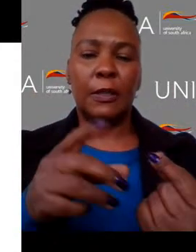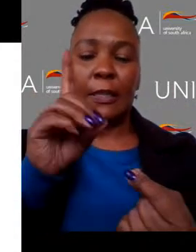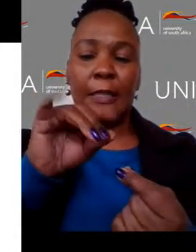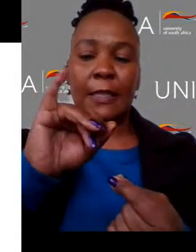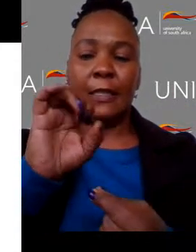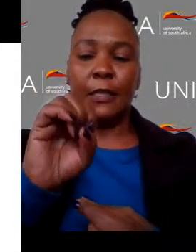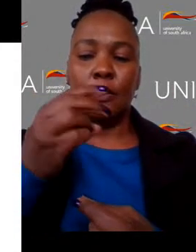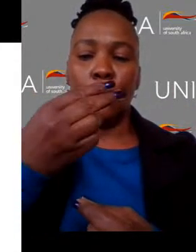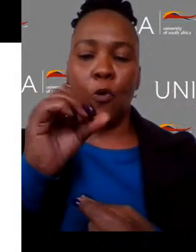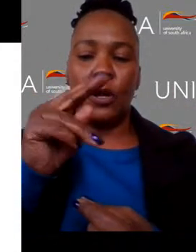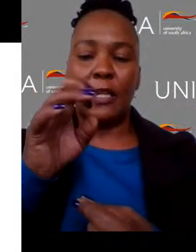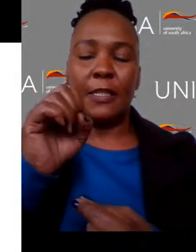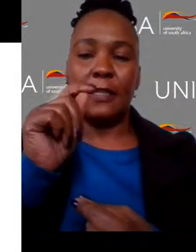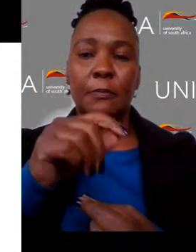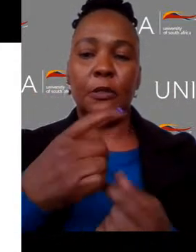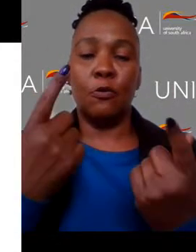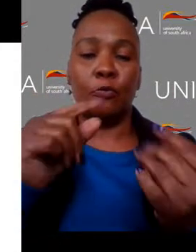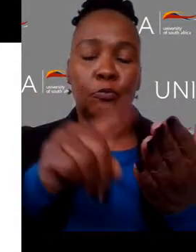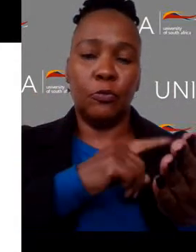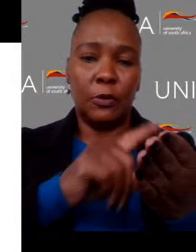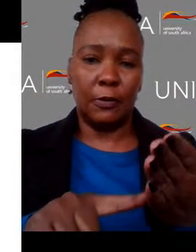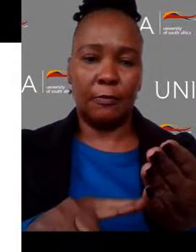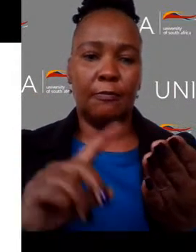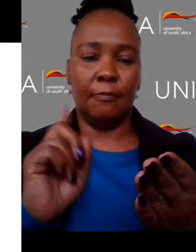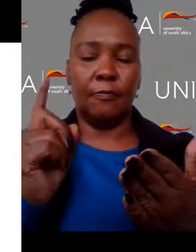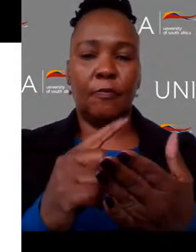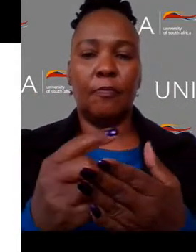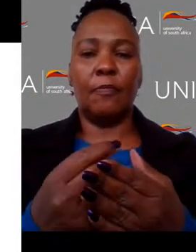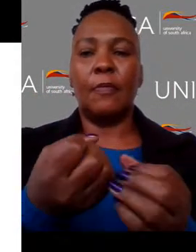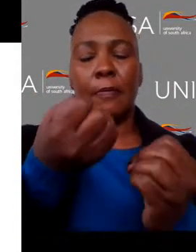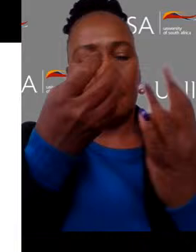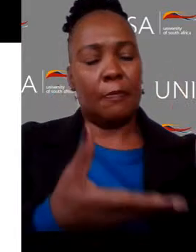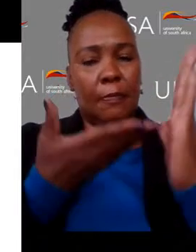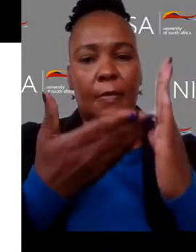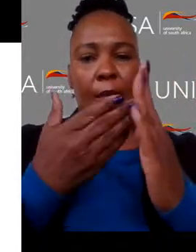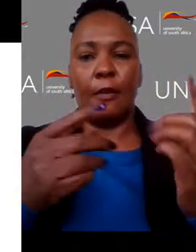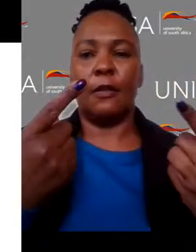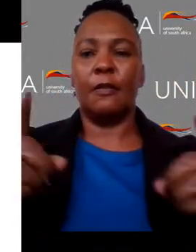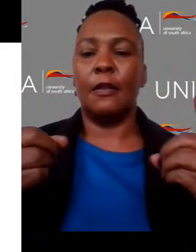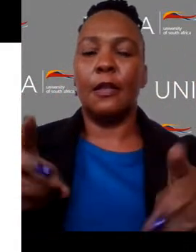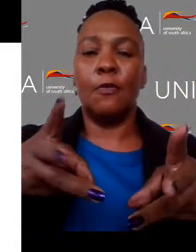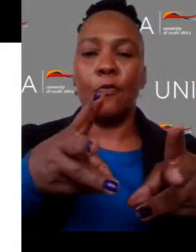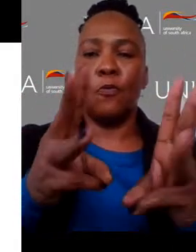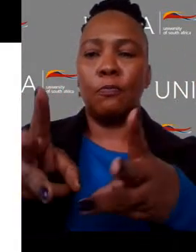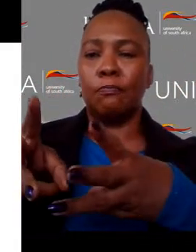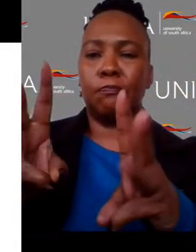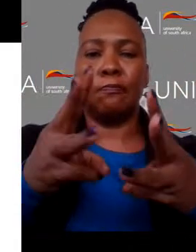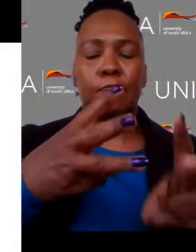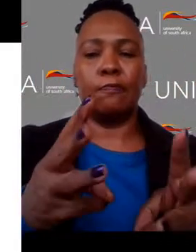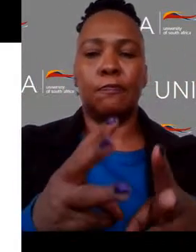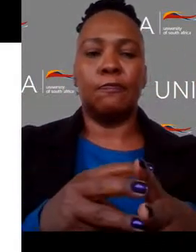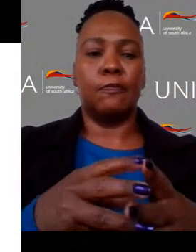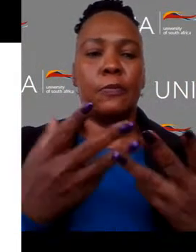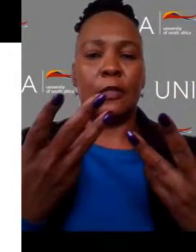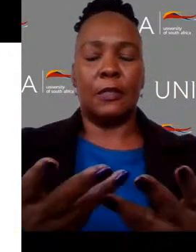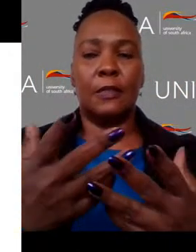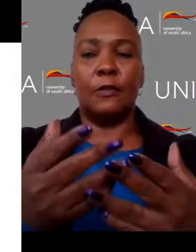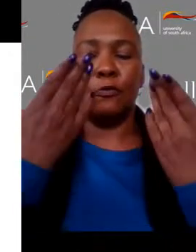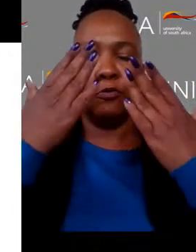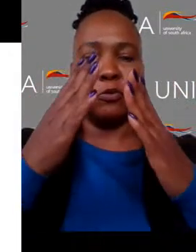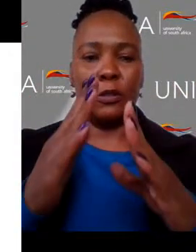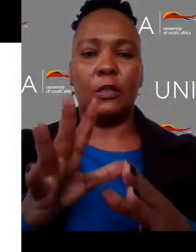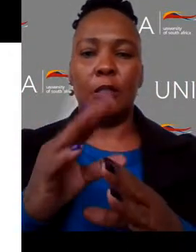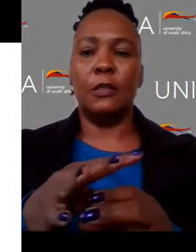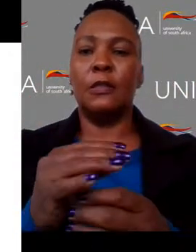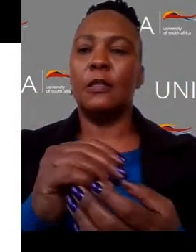dishonesty? On the screen here, you can see a number of different ways that a student can fall prey to academic